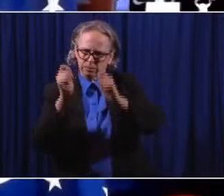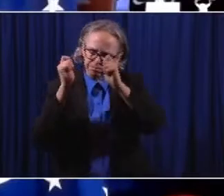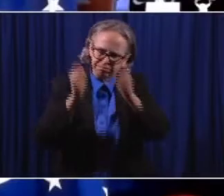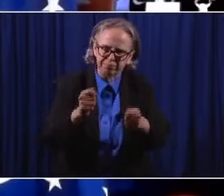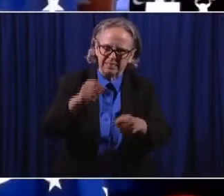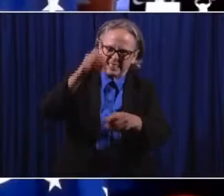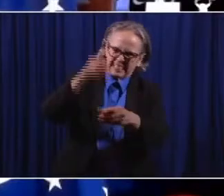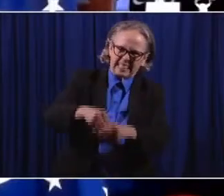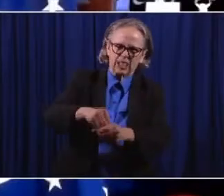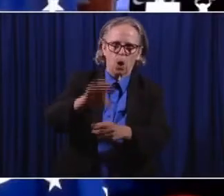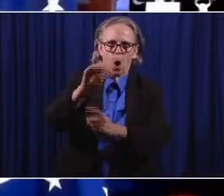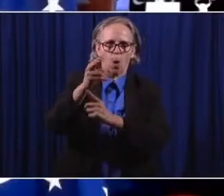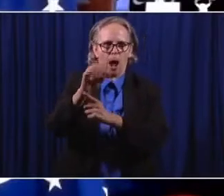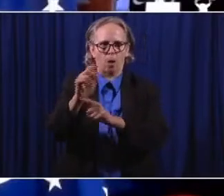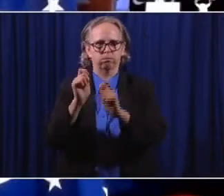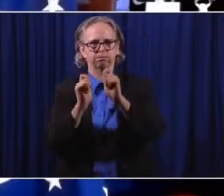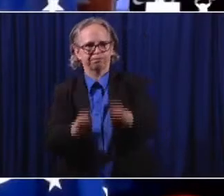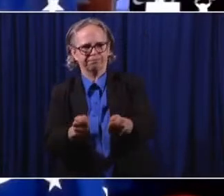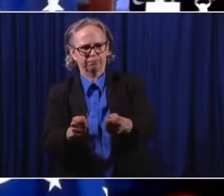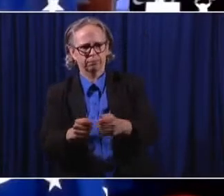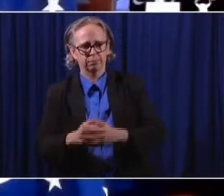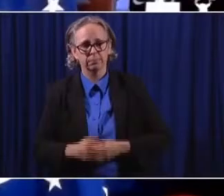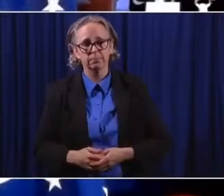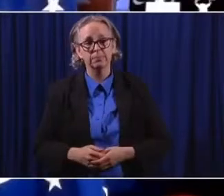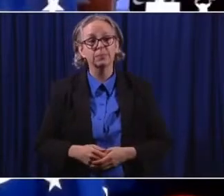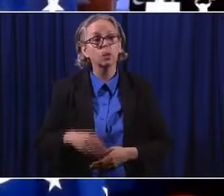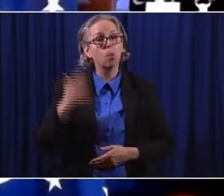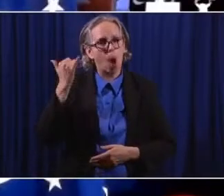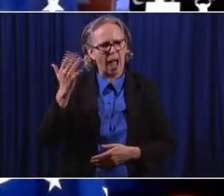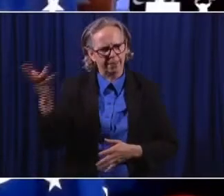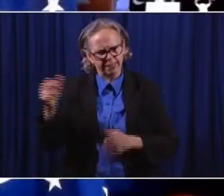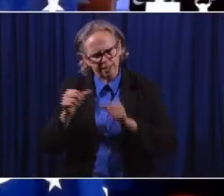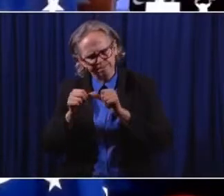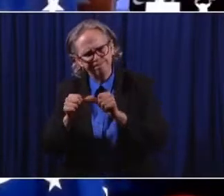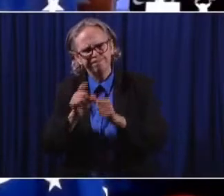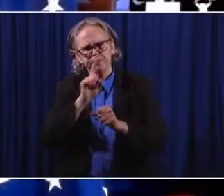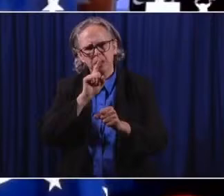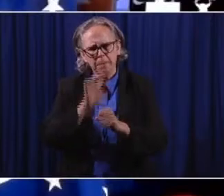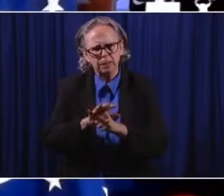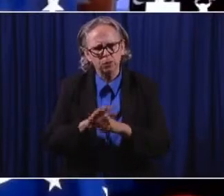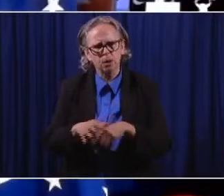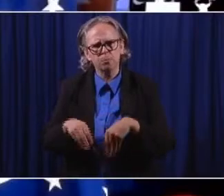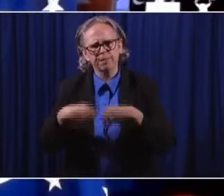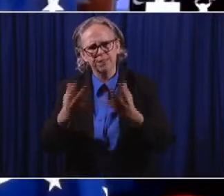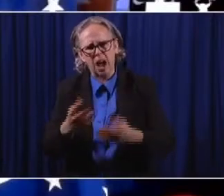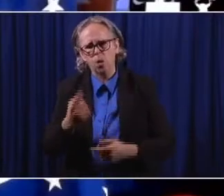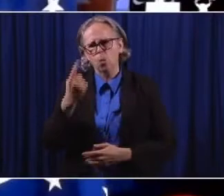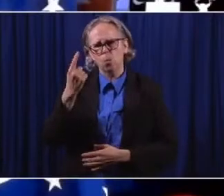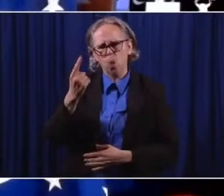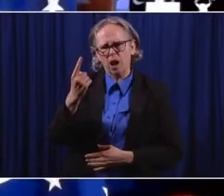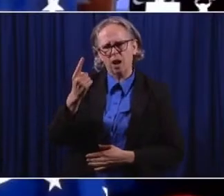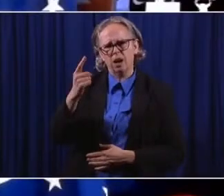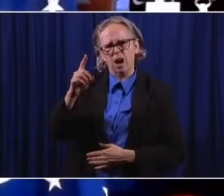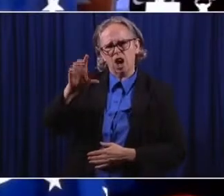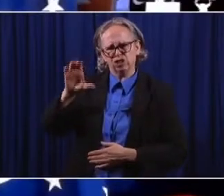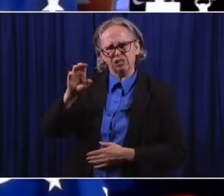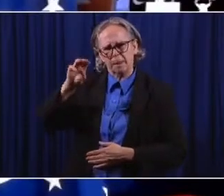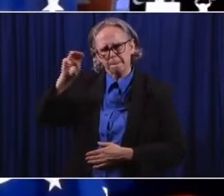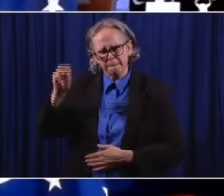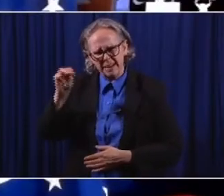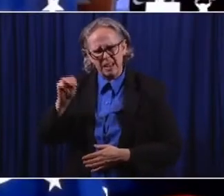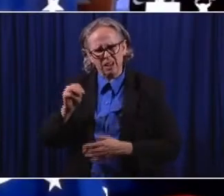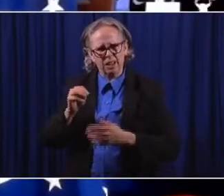to provide 100 million medical grade masks through 2021. They